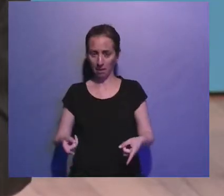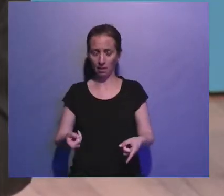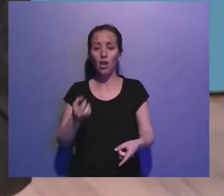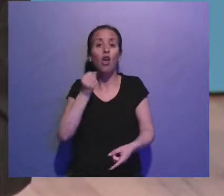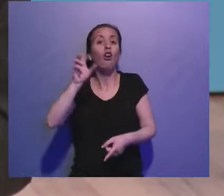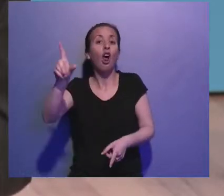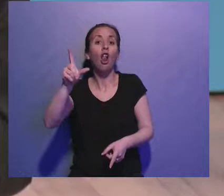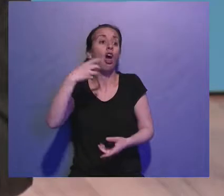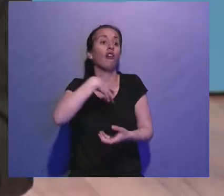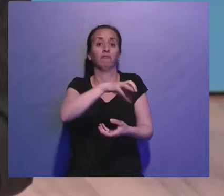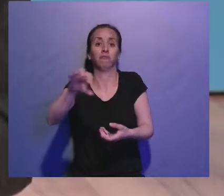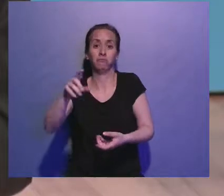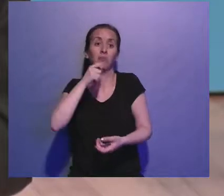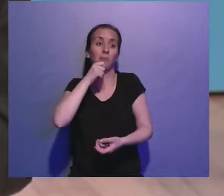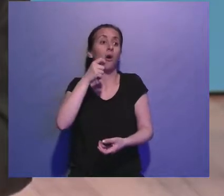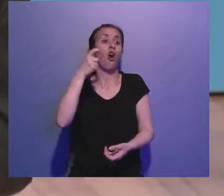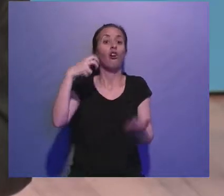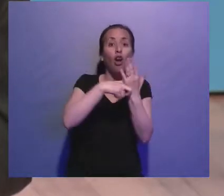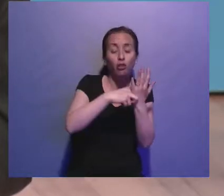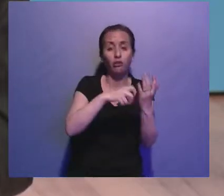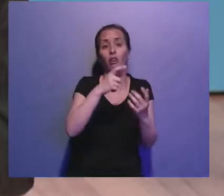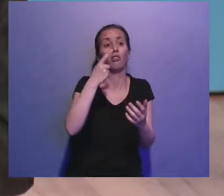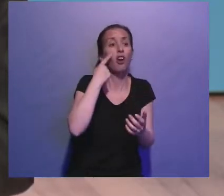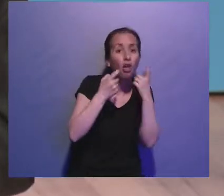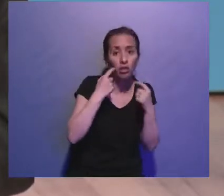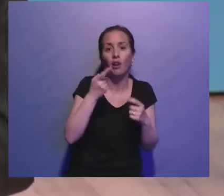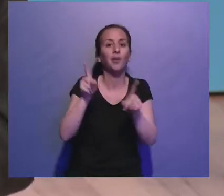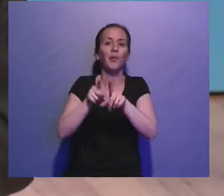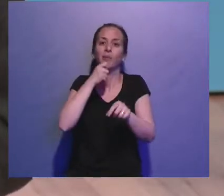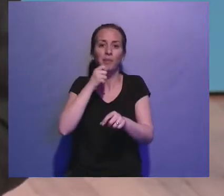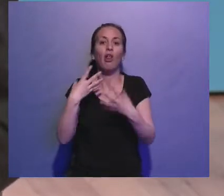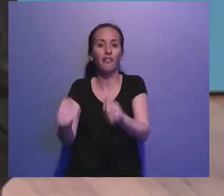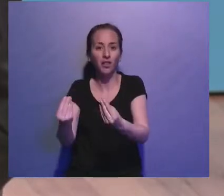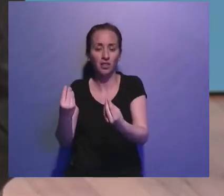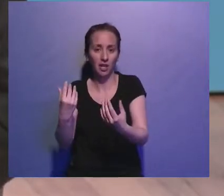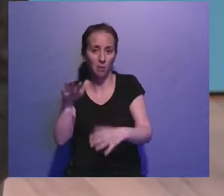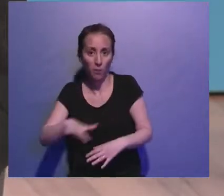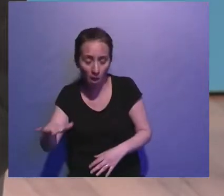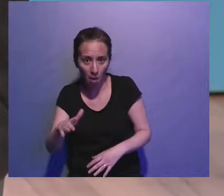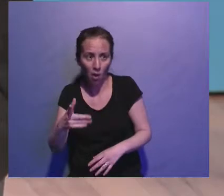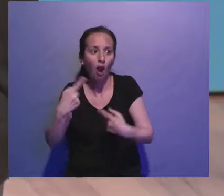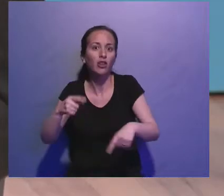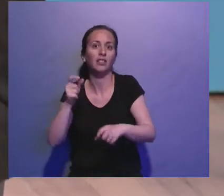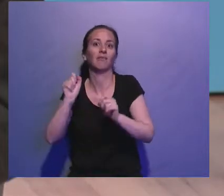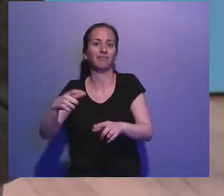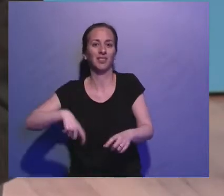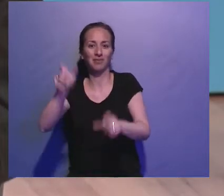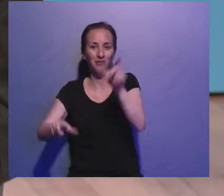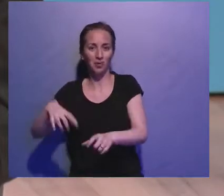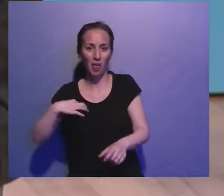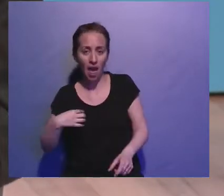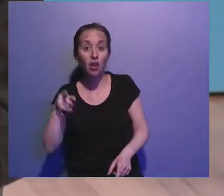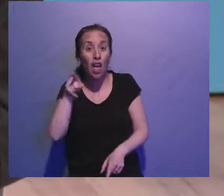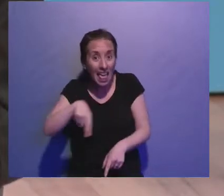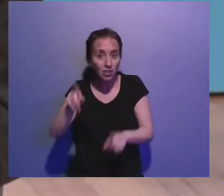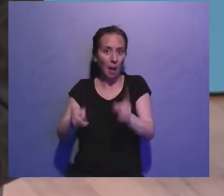a very important role. And we have the controlling bodies that play a very important role in the defense of the